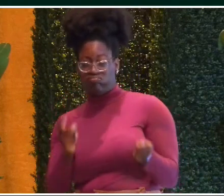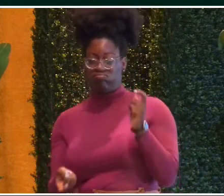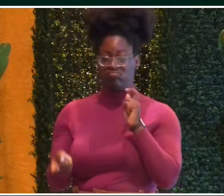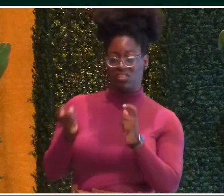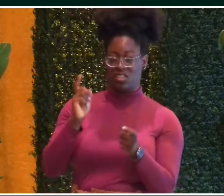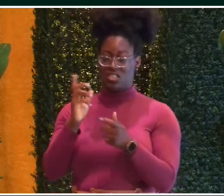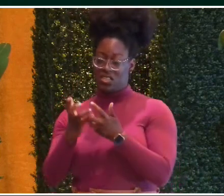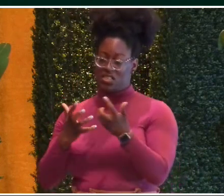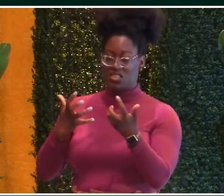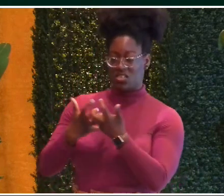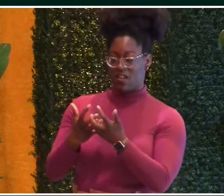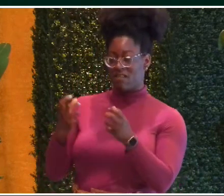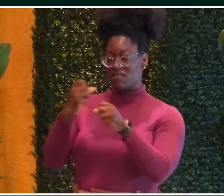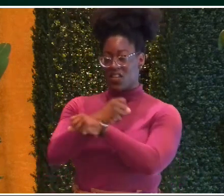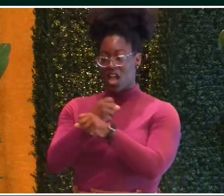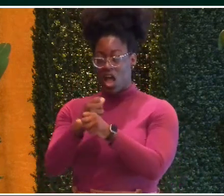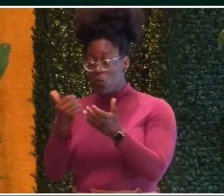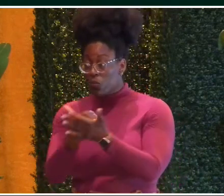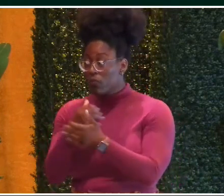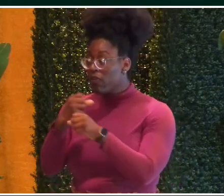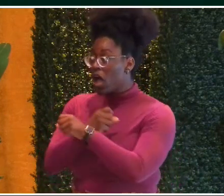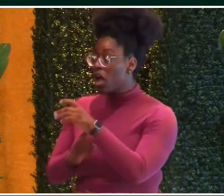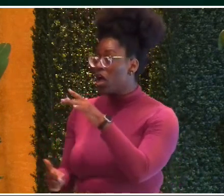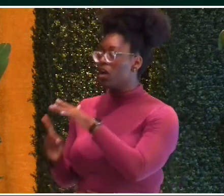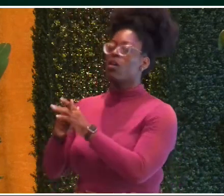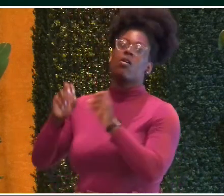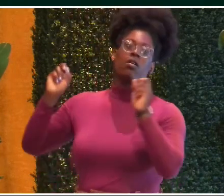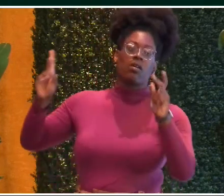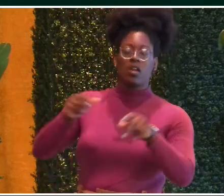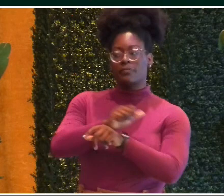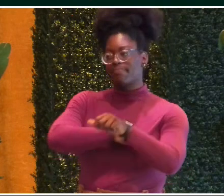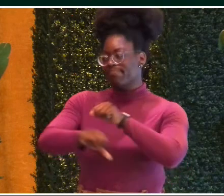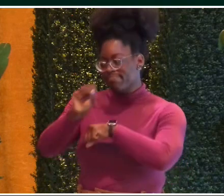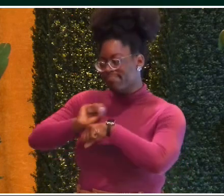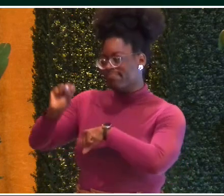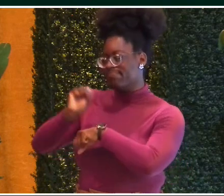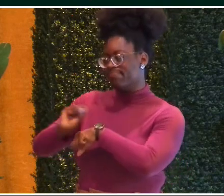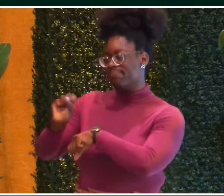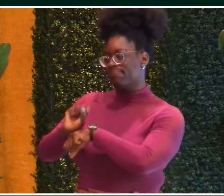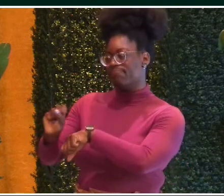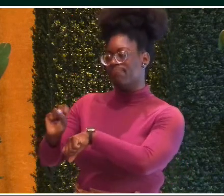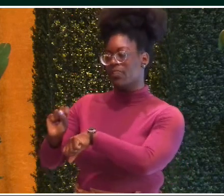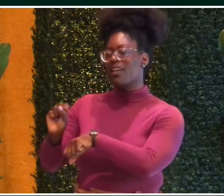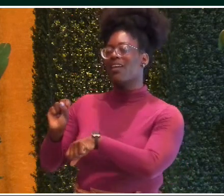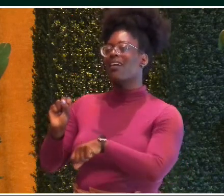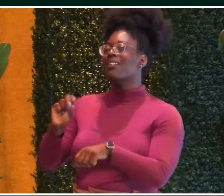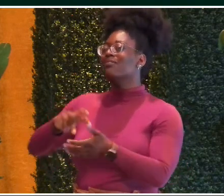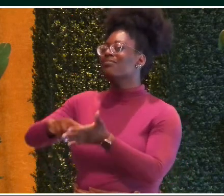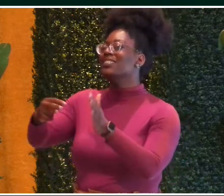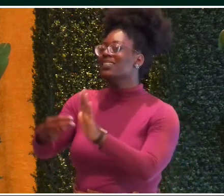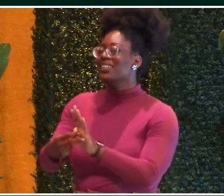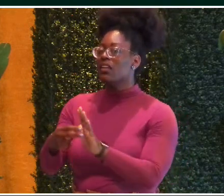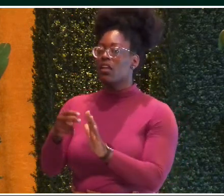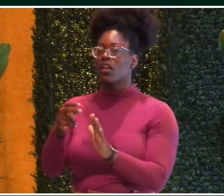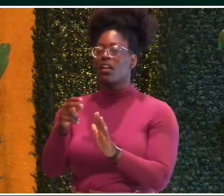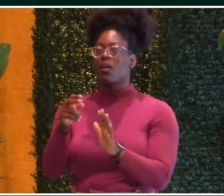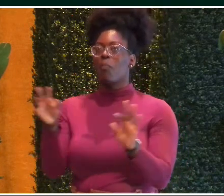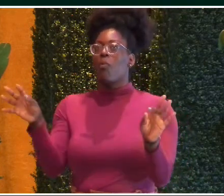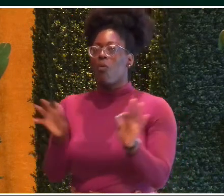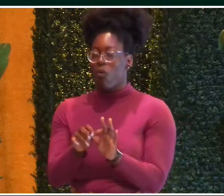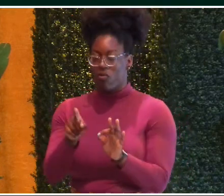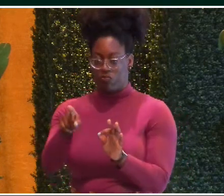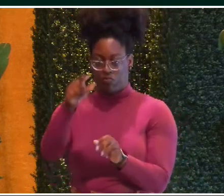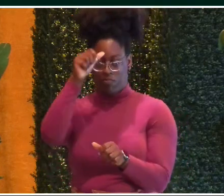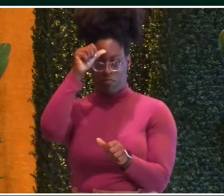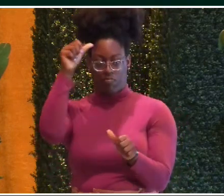young person, you should know that. And you should know that when you're tired, you should tap out and take a break. That there will be other people who will take over the baton until